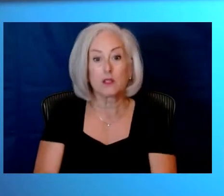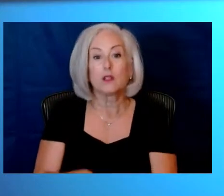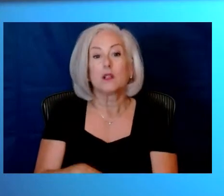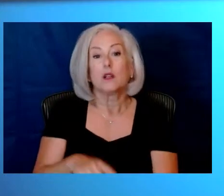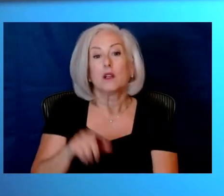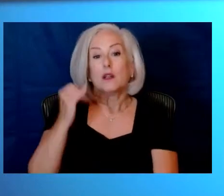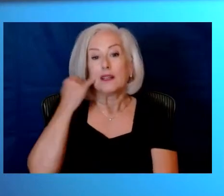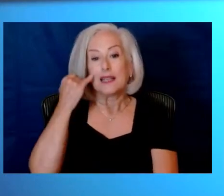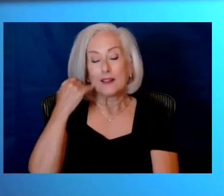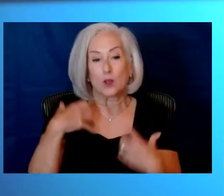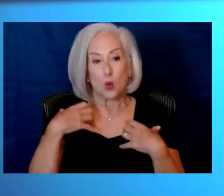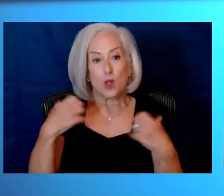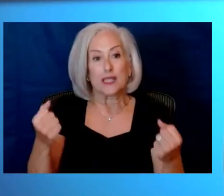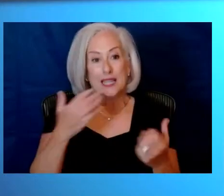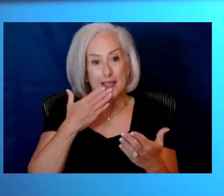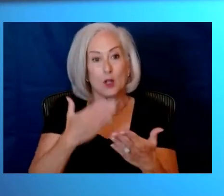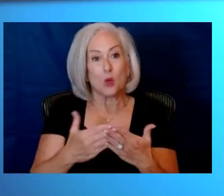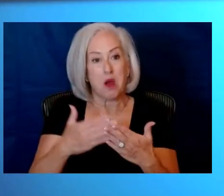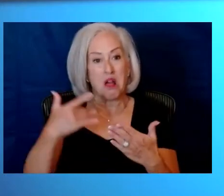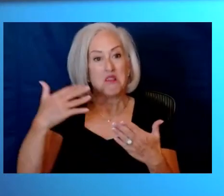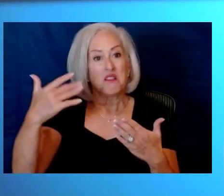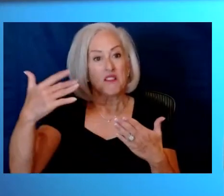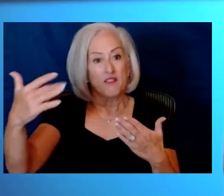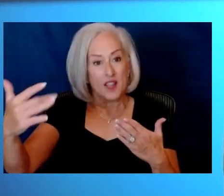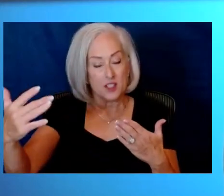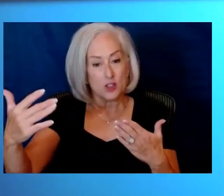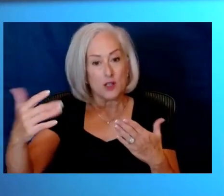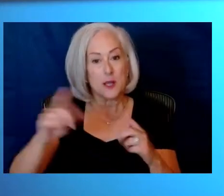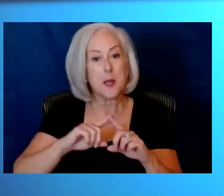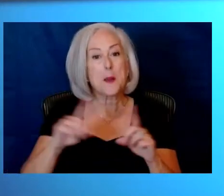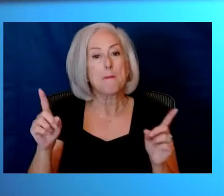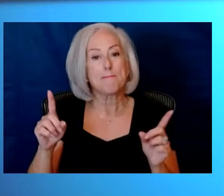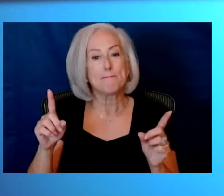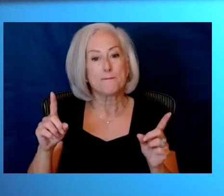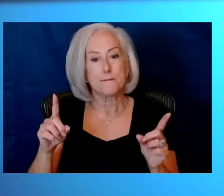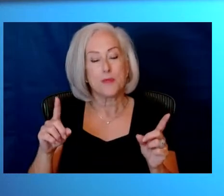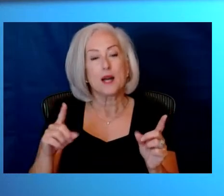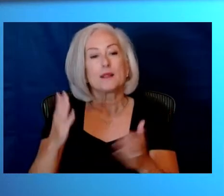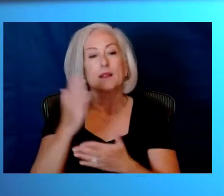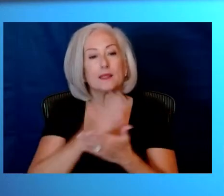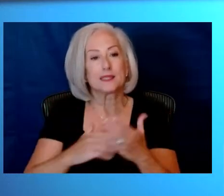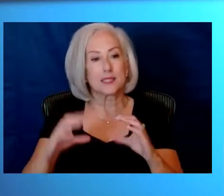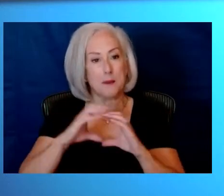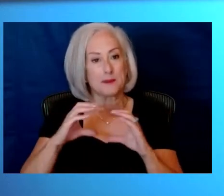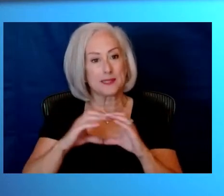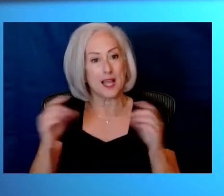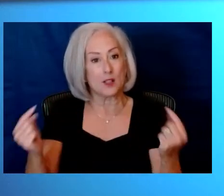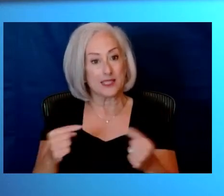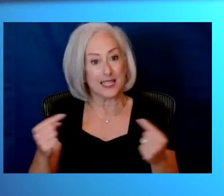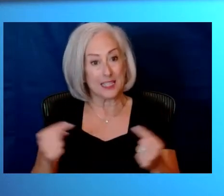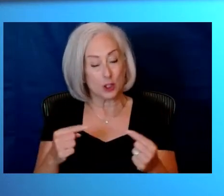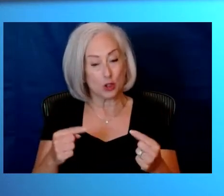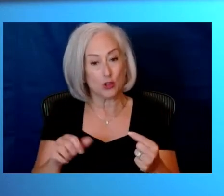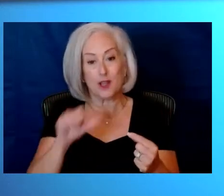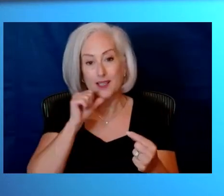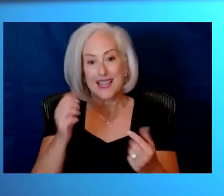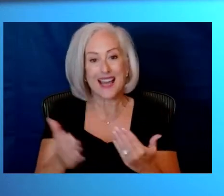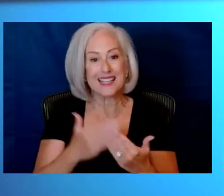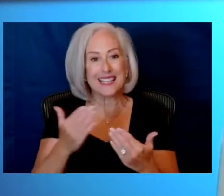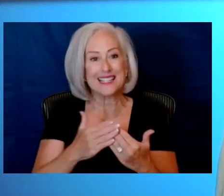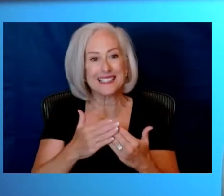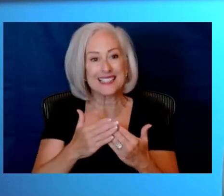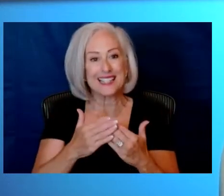term, some of those things will settle, but some cells that are injured are not easily removable.